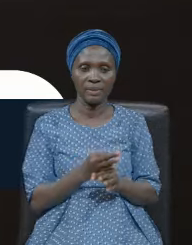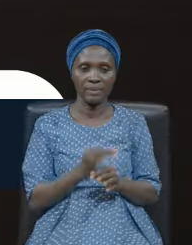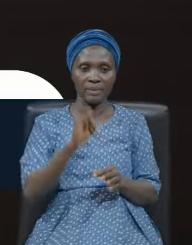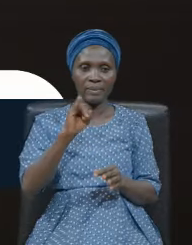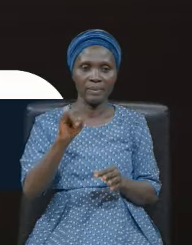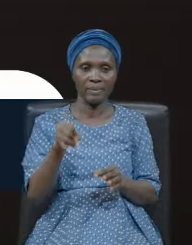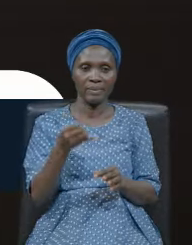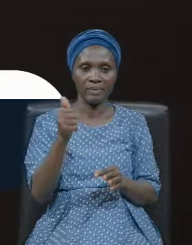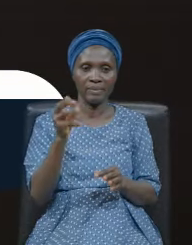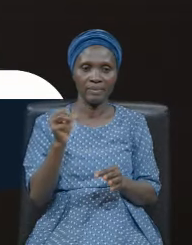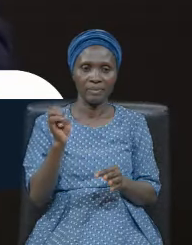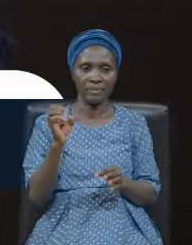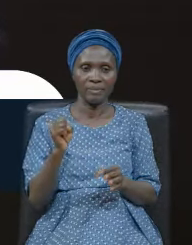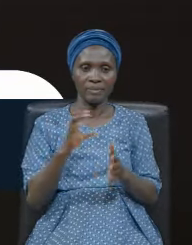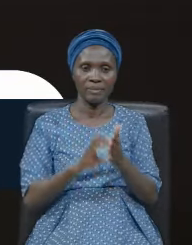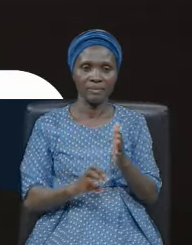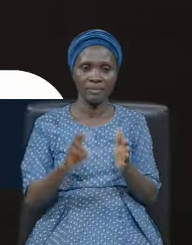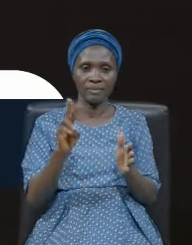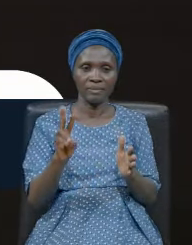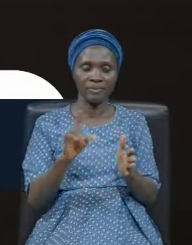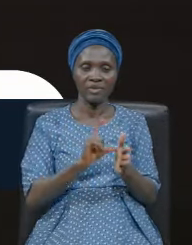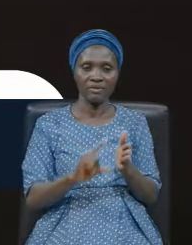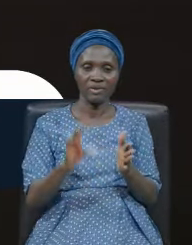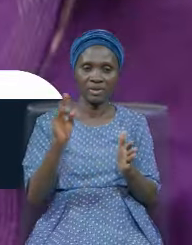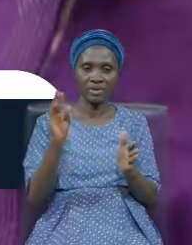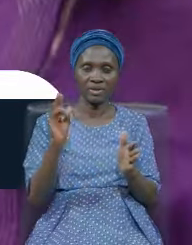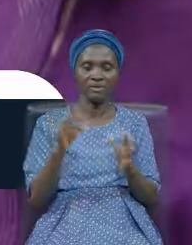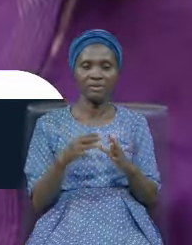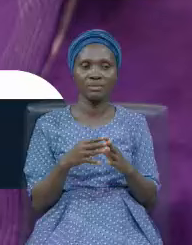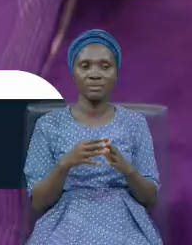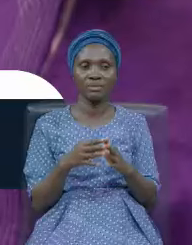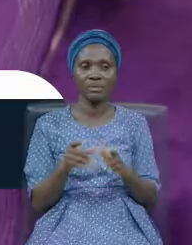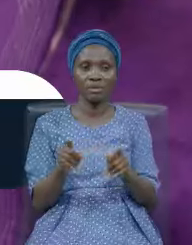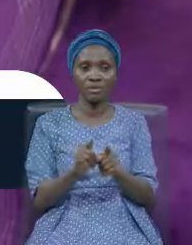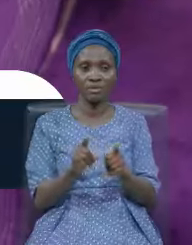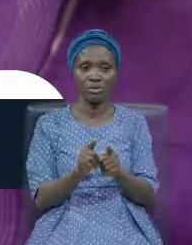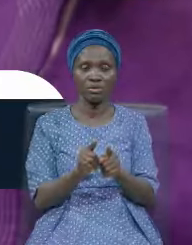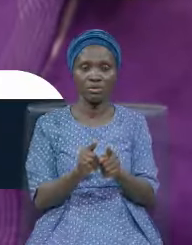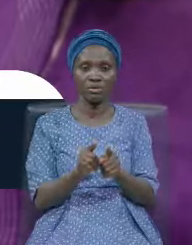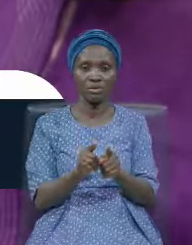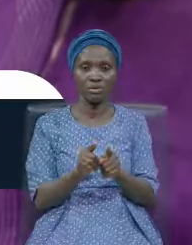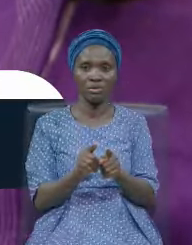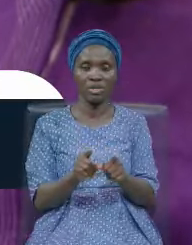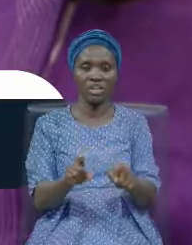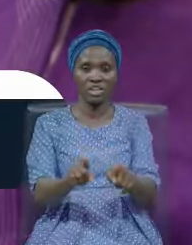James chapter 2, verse 17. Even so,